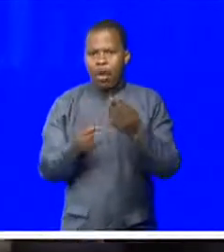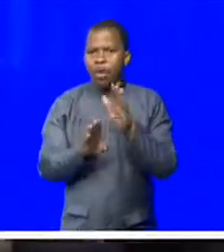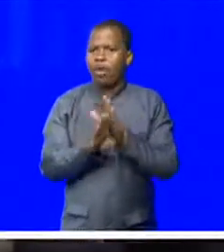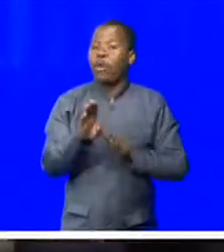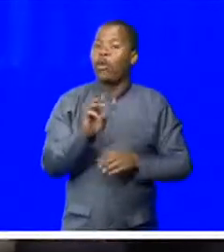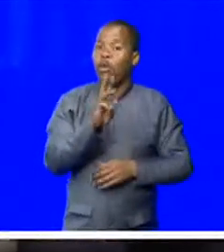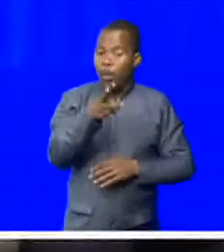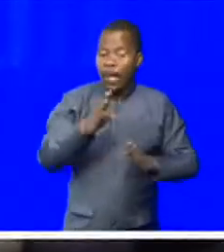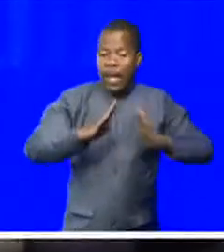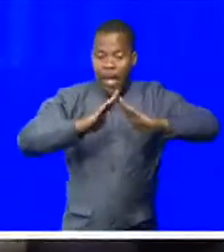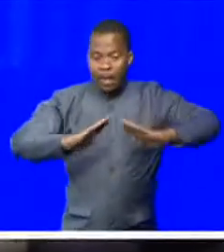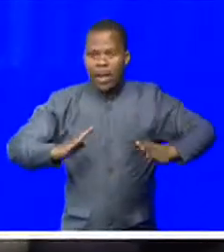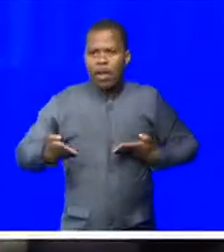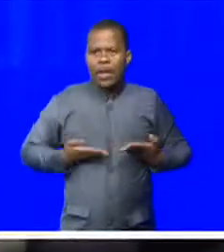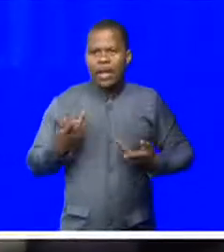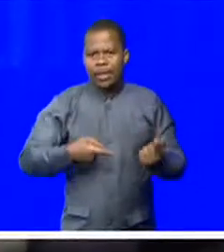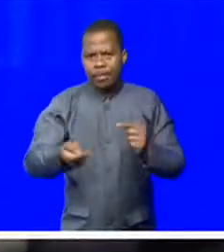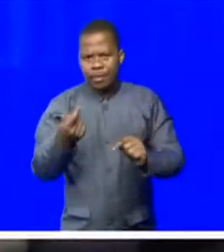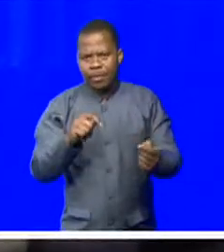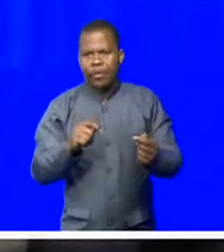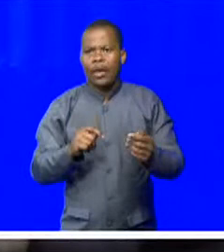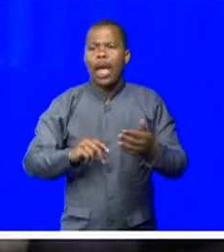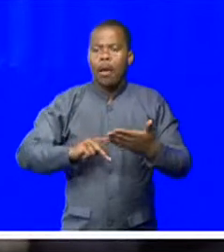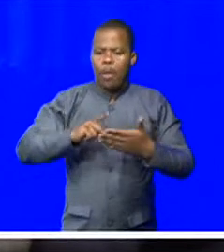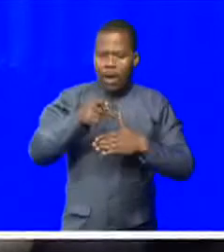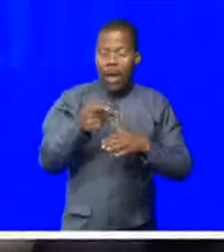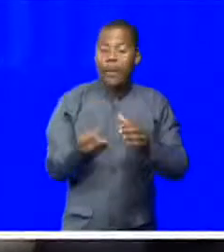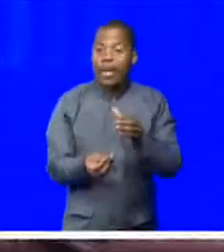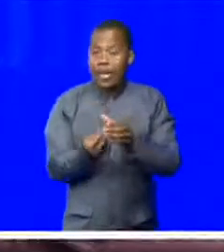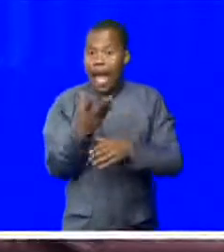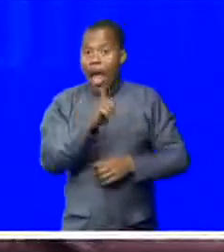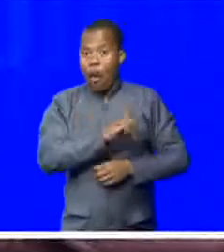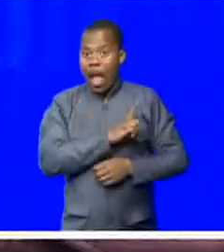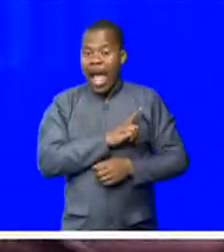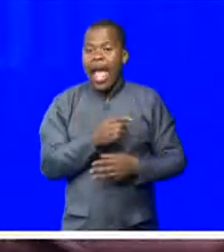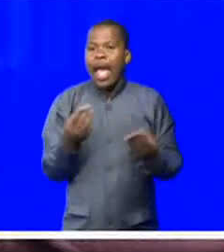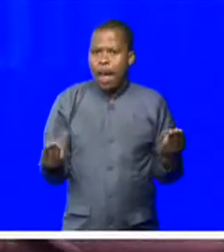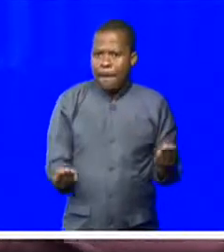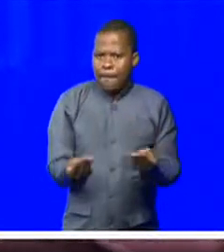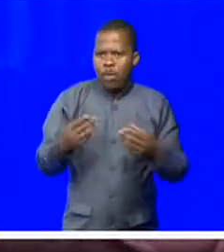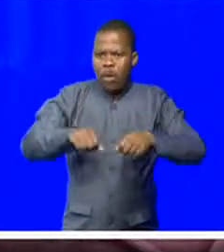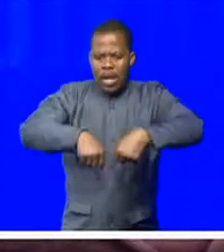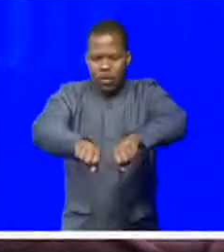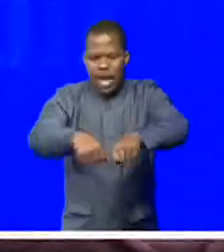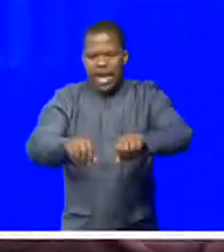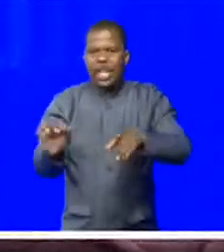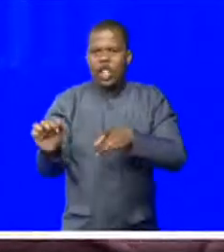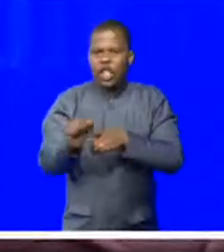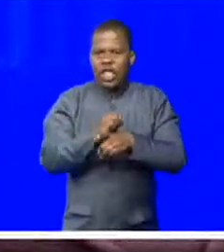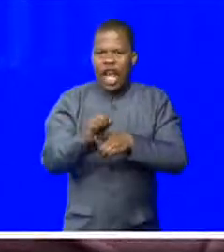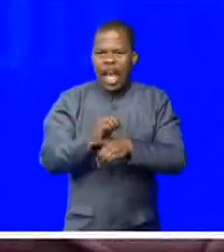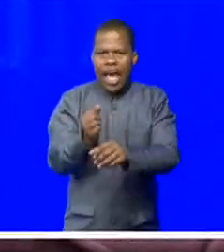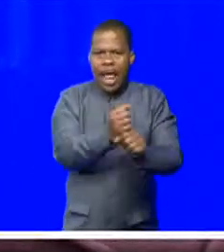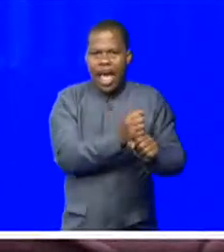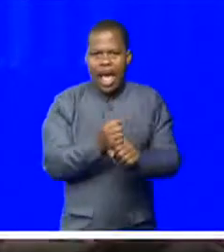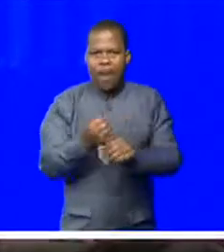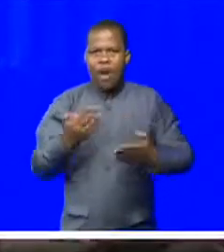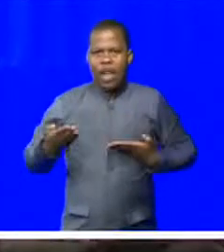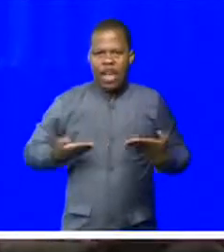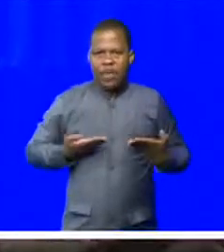Development Program. The program started at Mangongo Inkundla, where 54 people were trained by the ministry in business